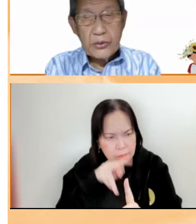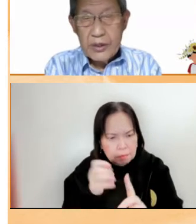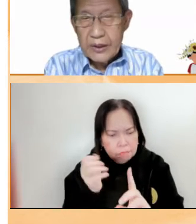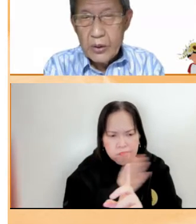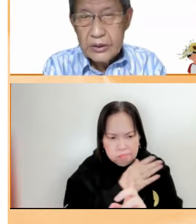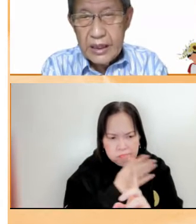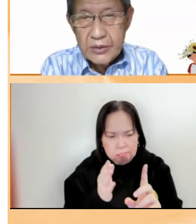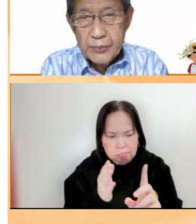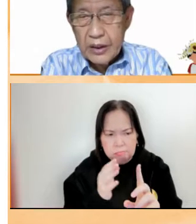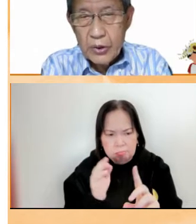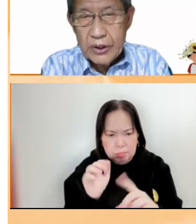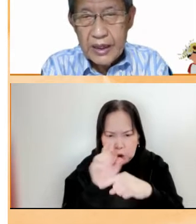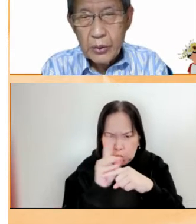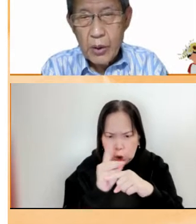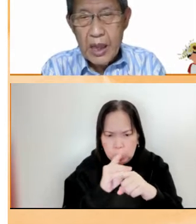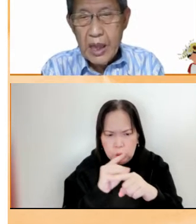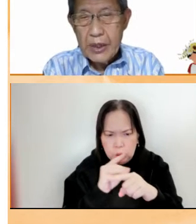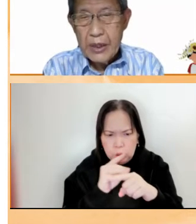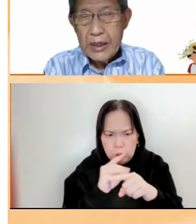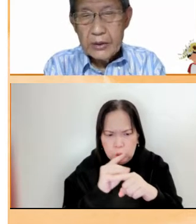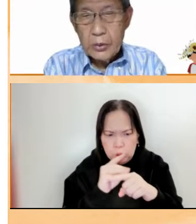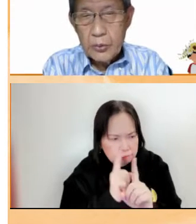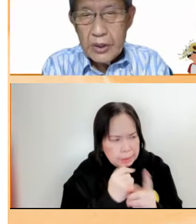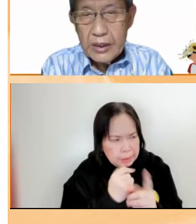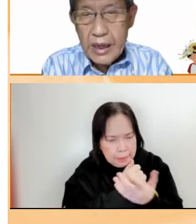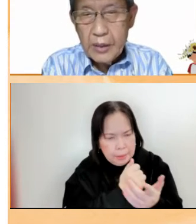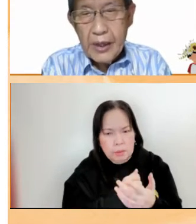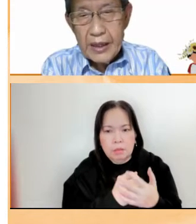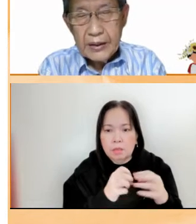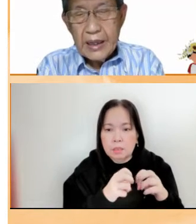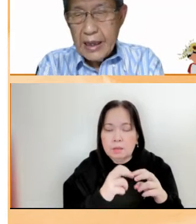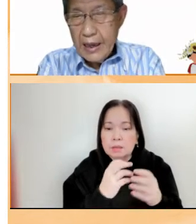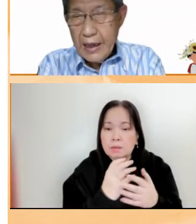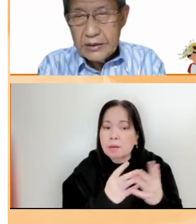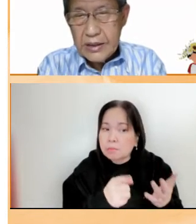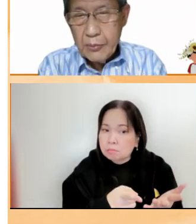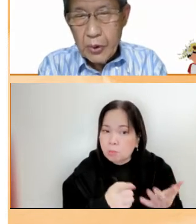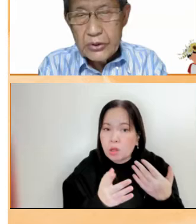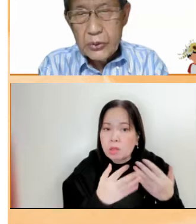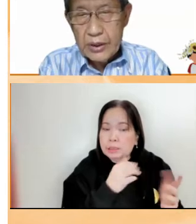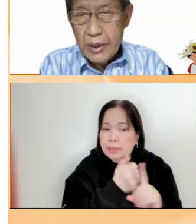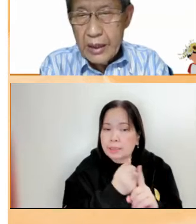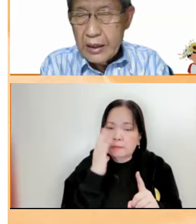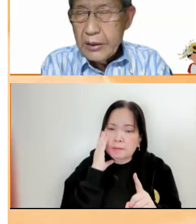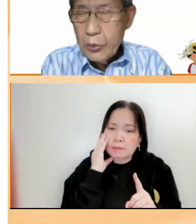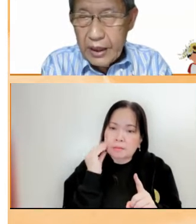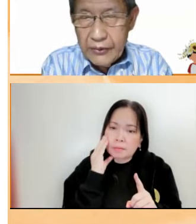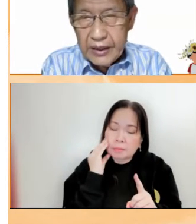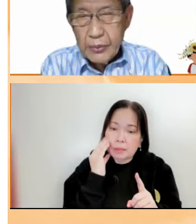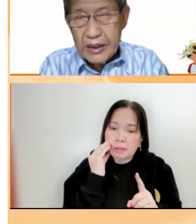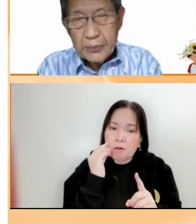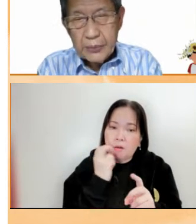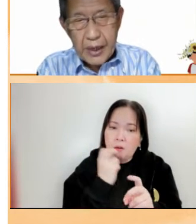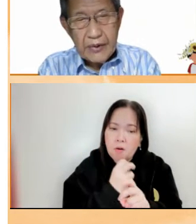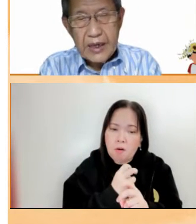gone through difficulties, but when they grow up into young men And some boys who are well